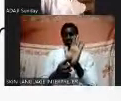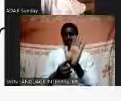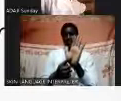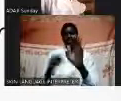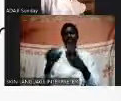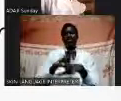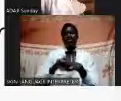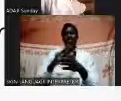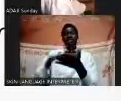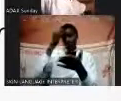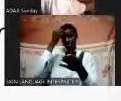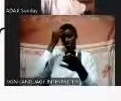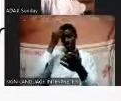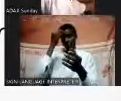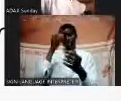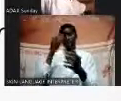hands.